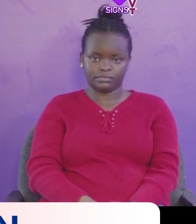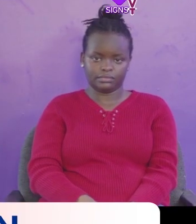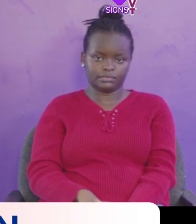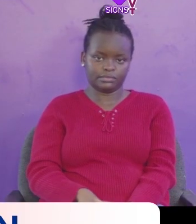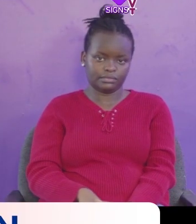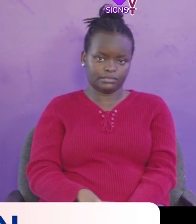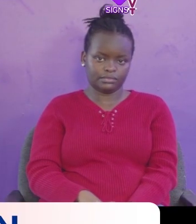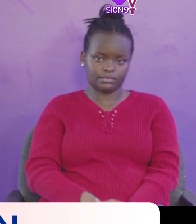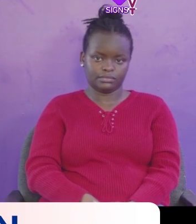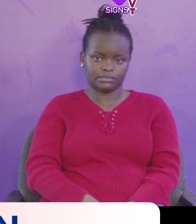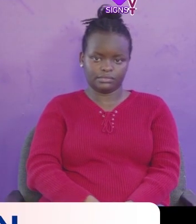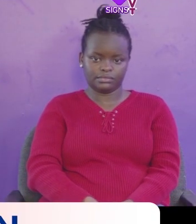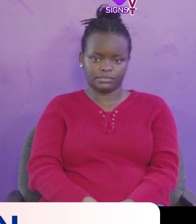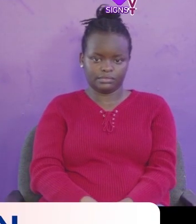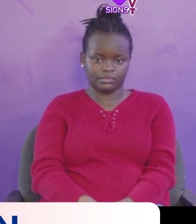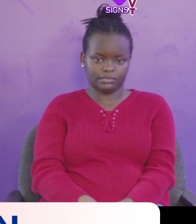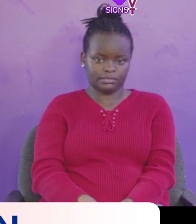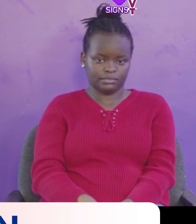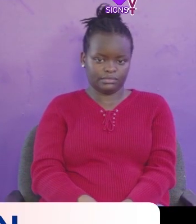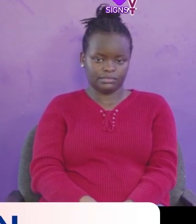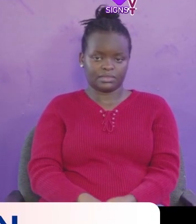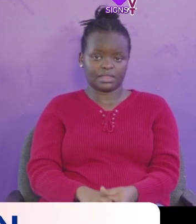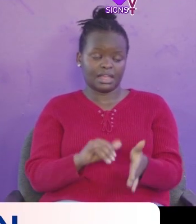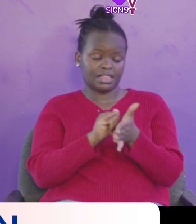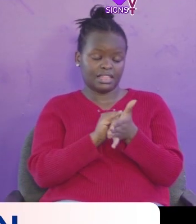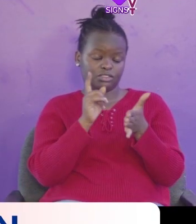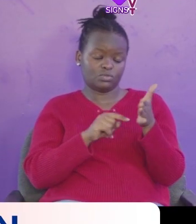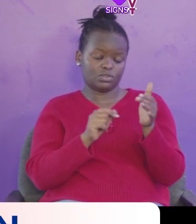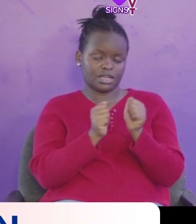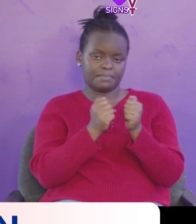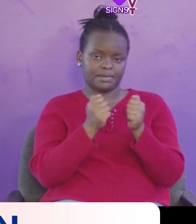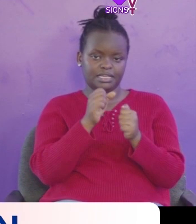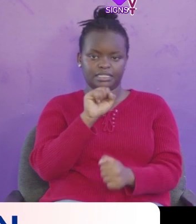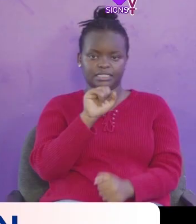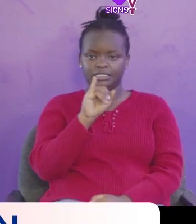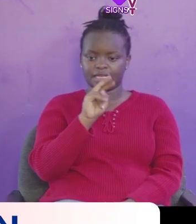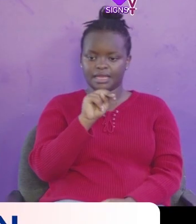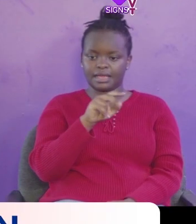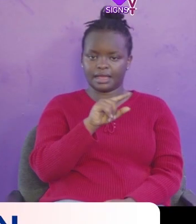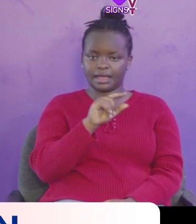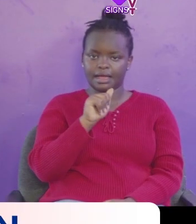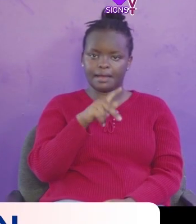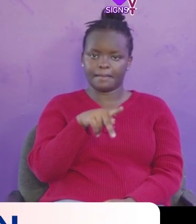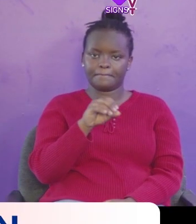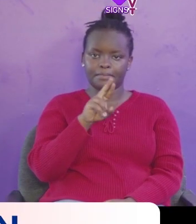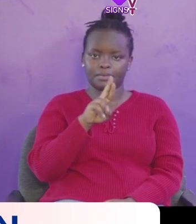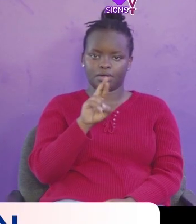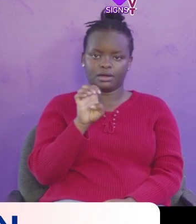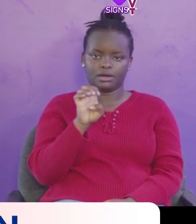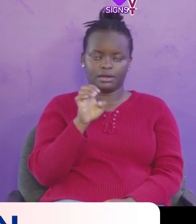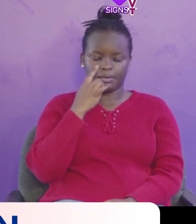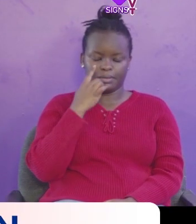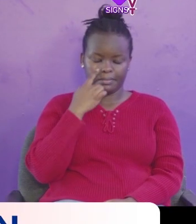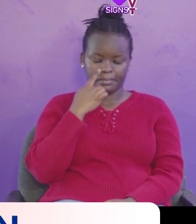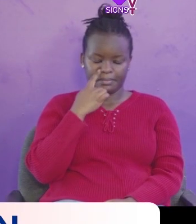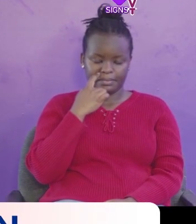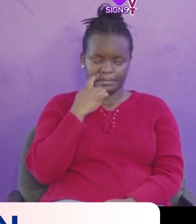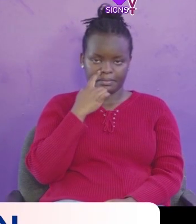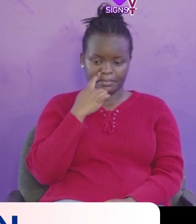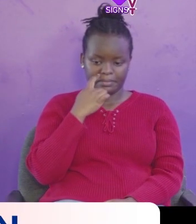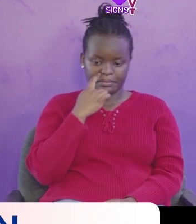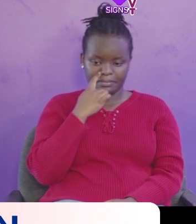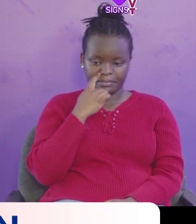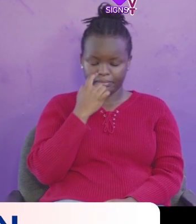from what you heard. That's what is happening in Singapore, the real Singapore. Okay. Now that we are not going to